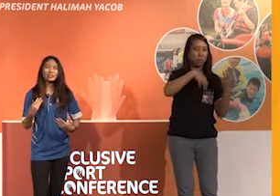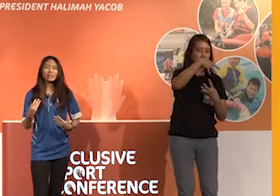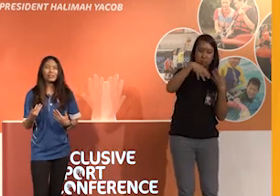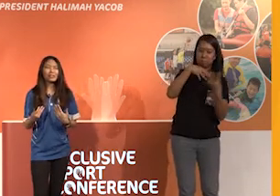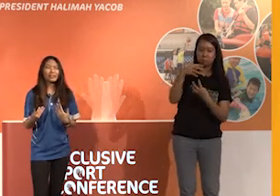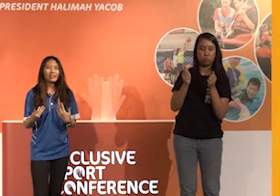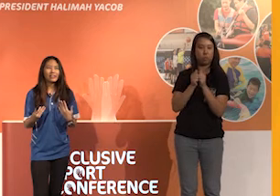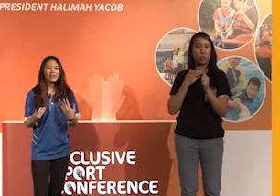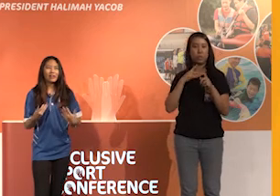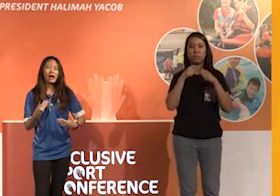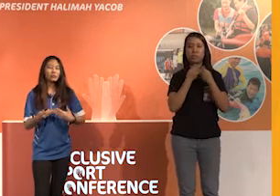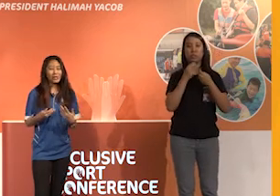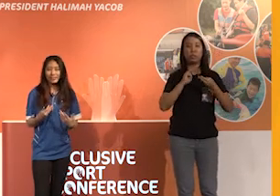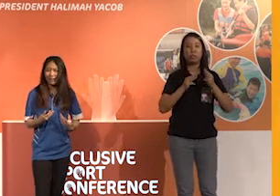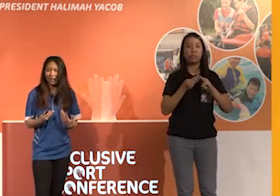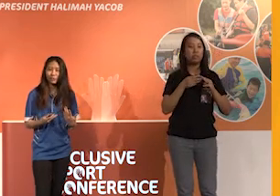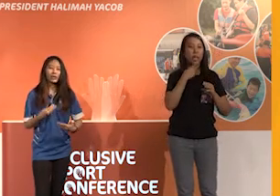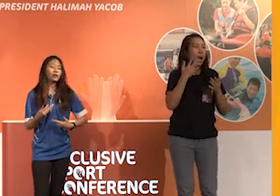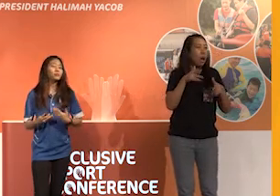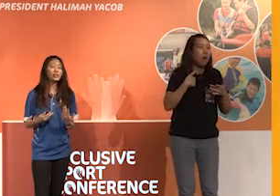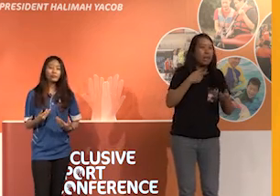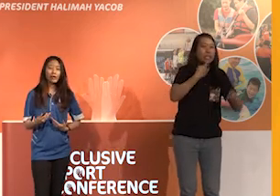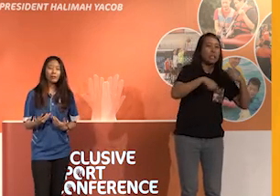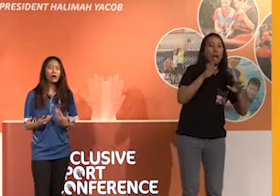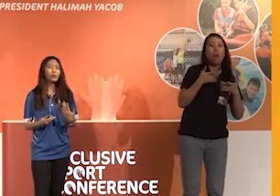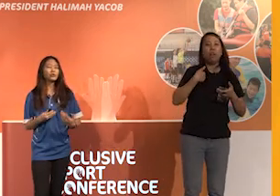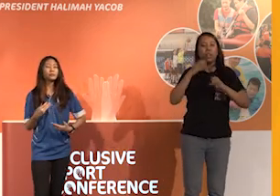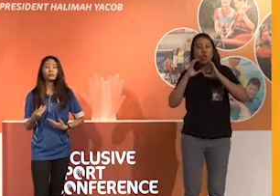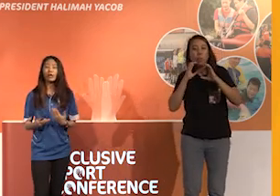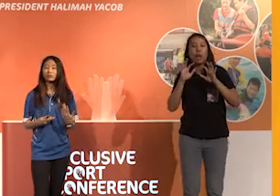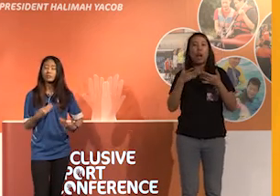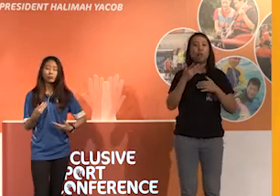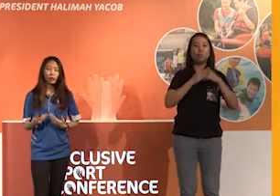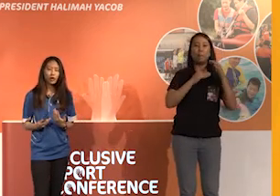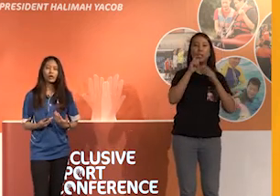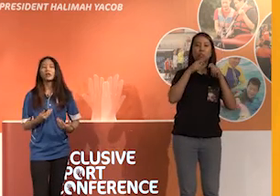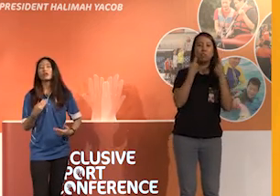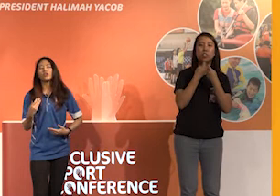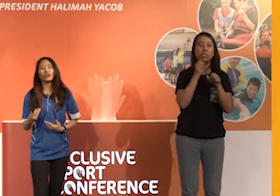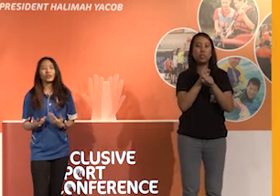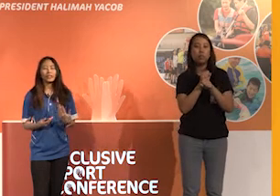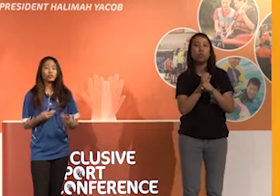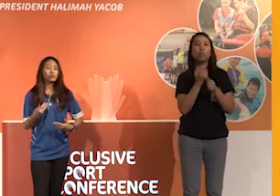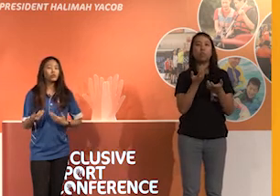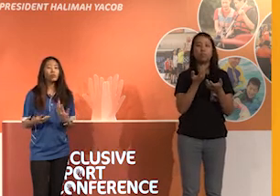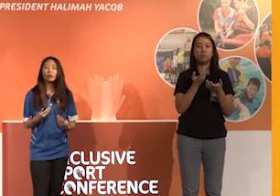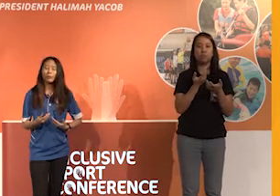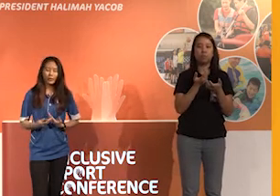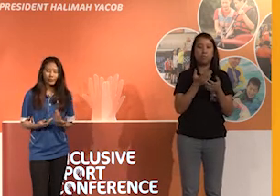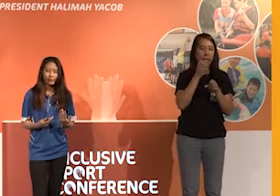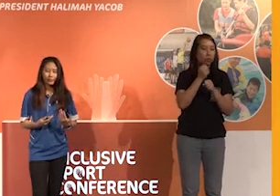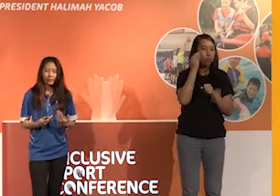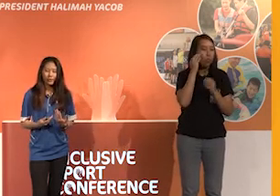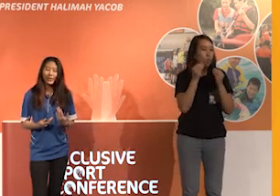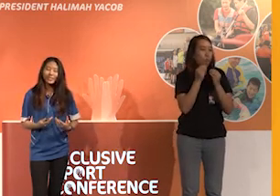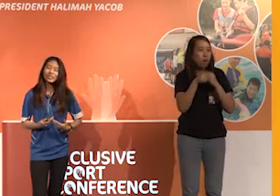I was like, how do I sign? How do I communicate with them? How are we going to build our teamwork or getting to know more about